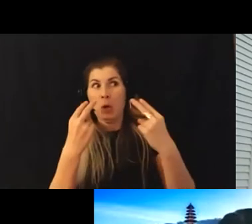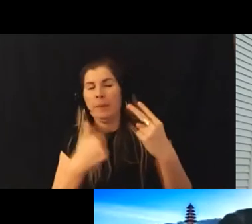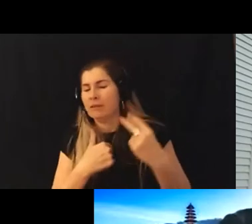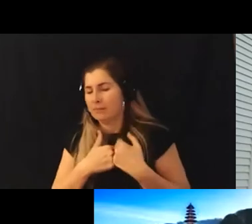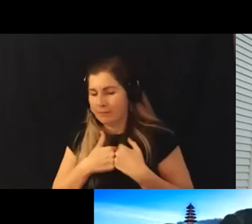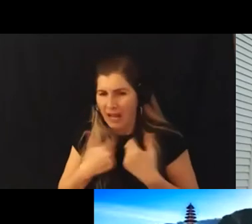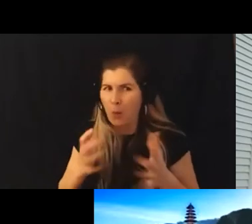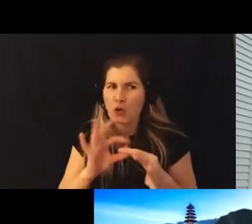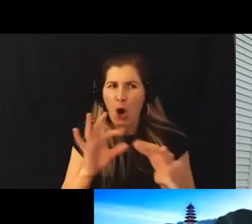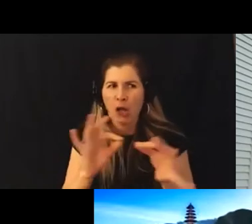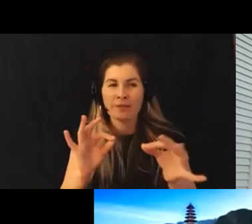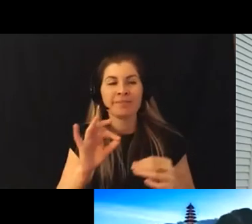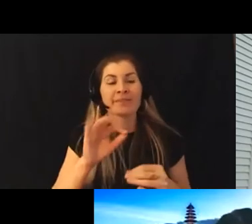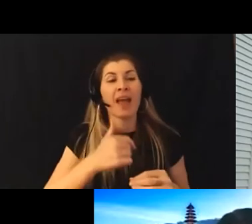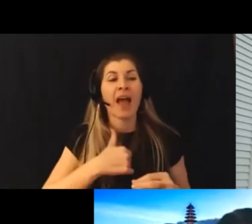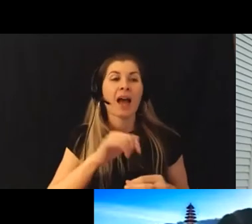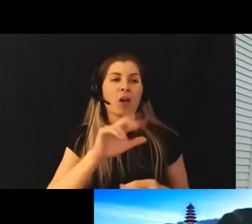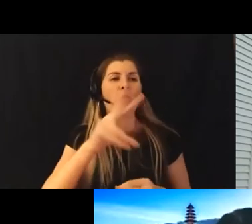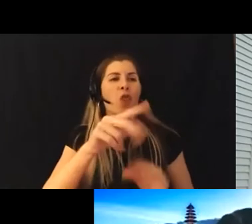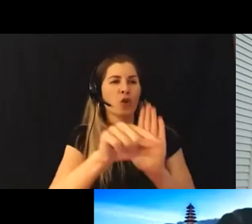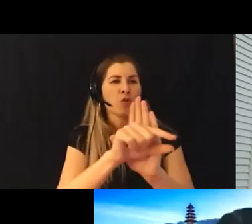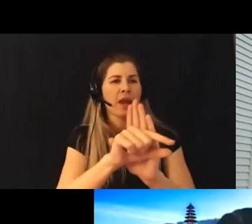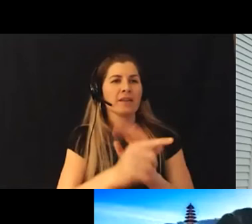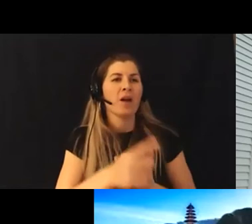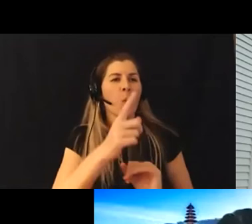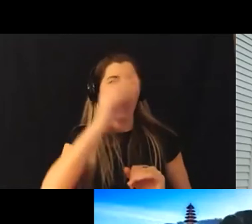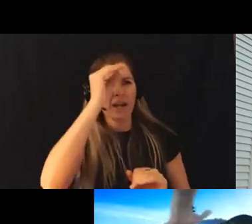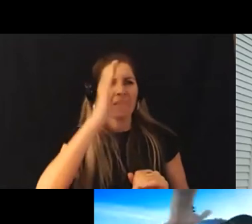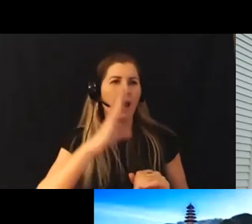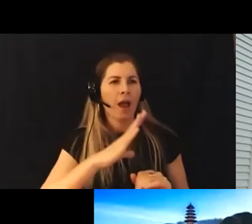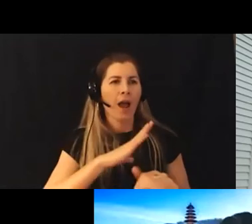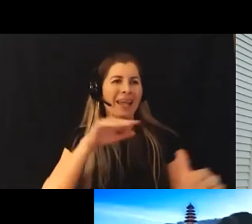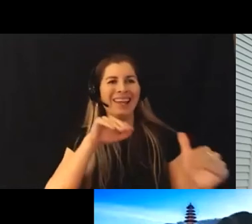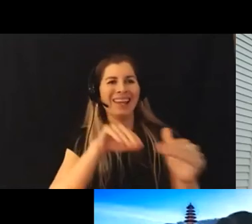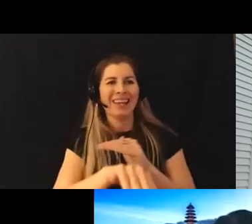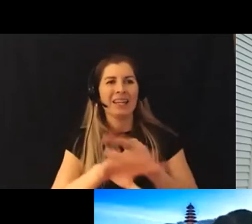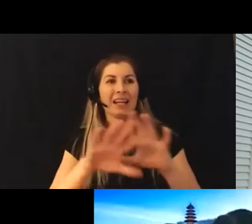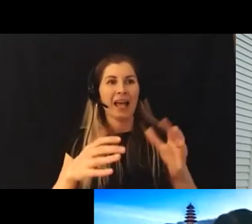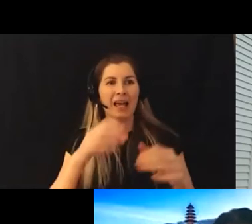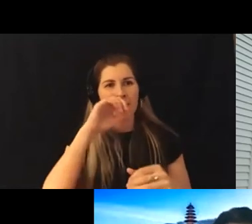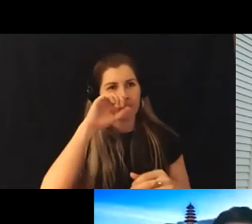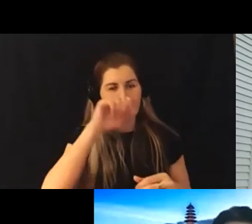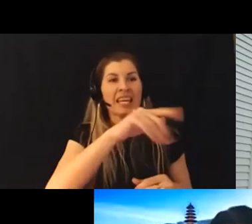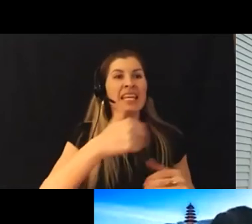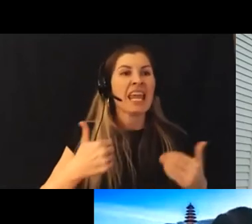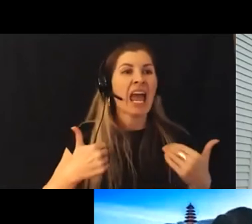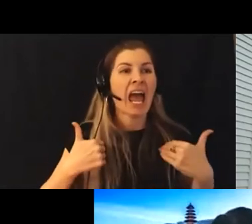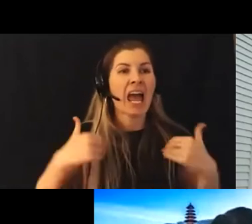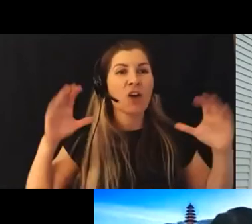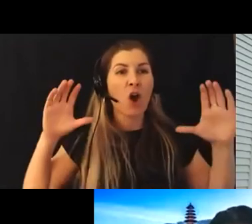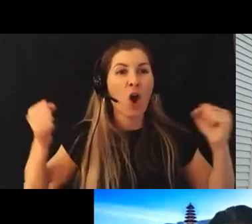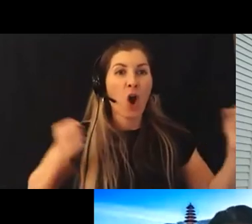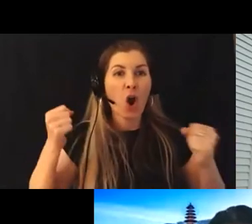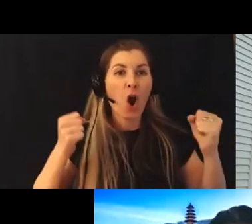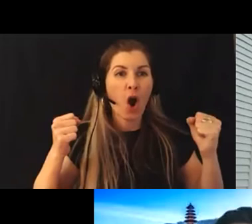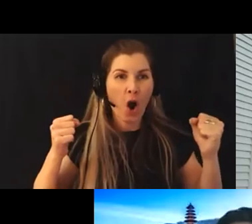was in third grade, this guy comes barreling into my classroom with a car fender around his neck, screaming at my teacher at the